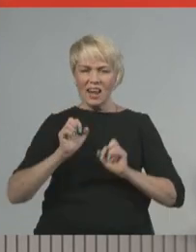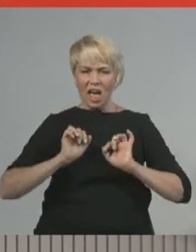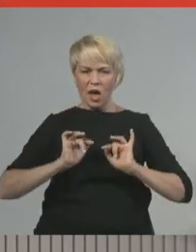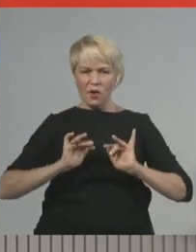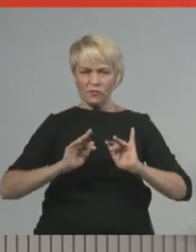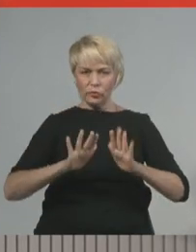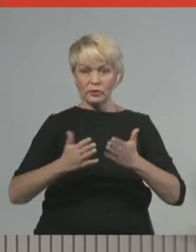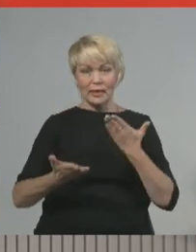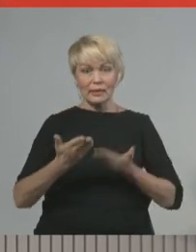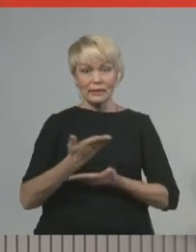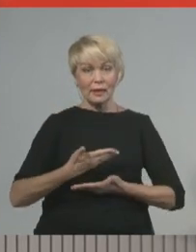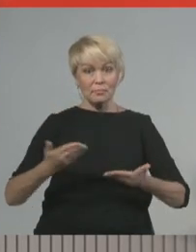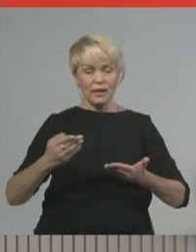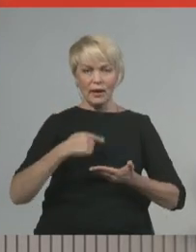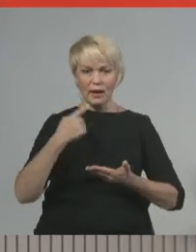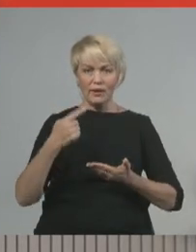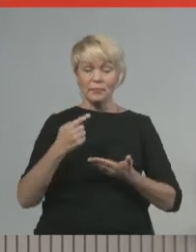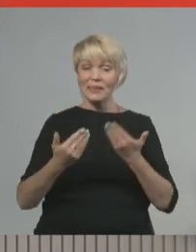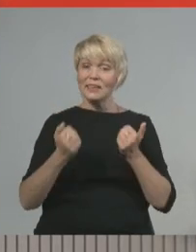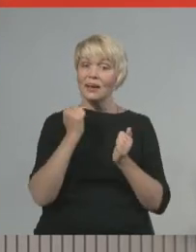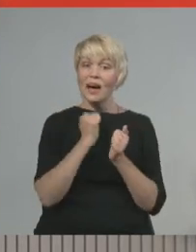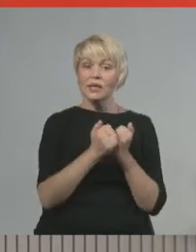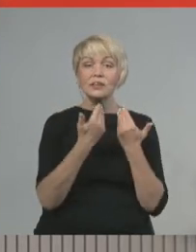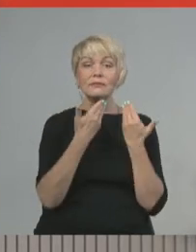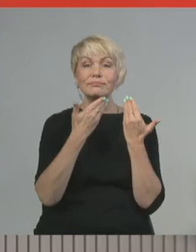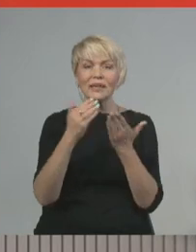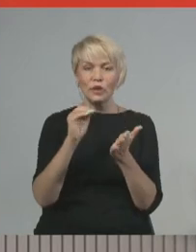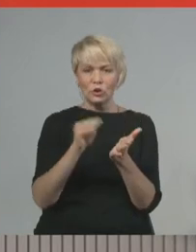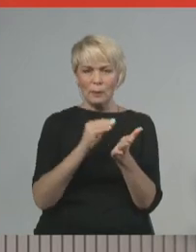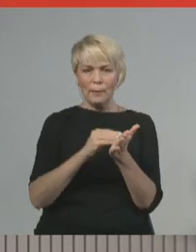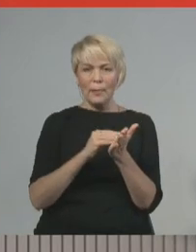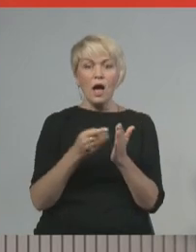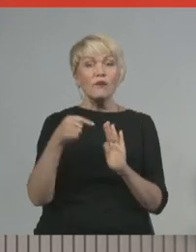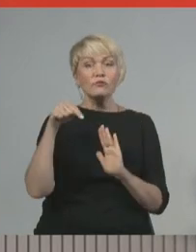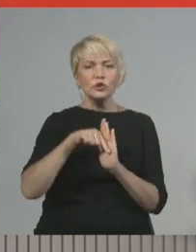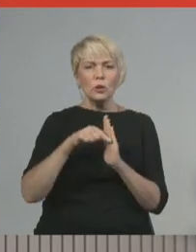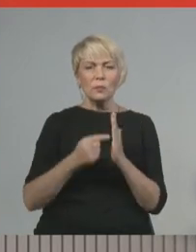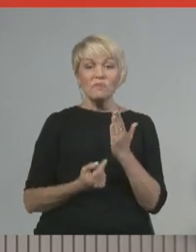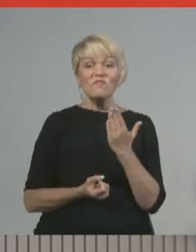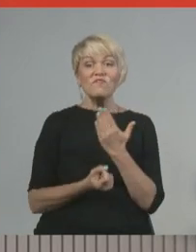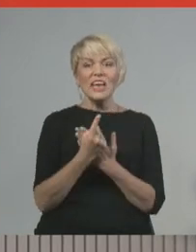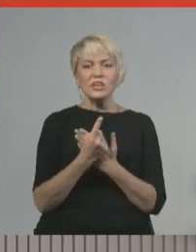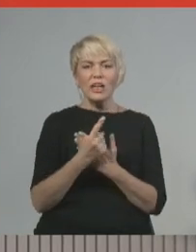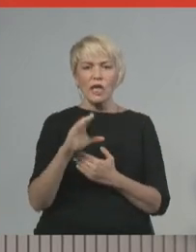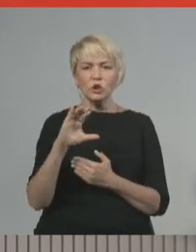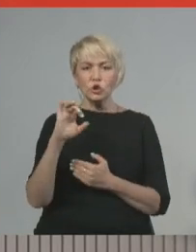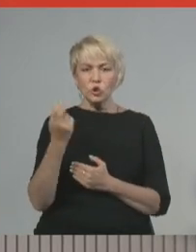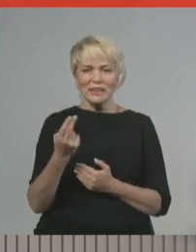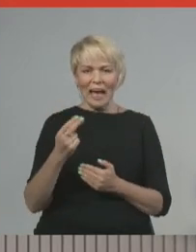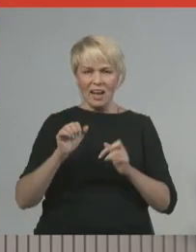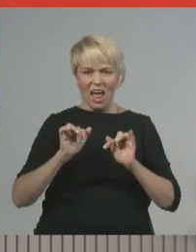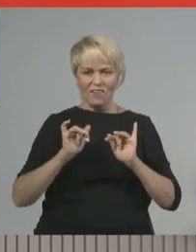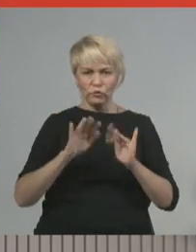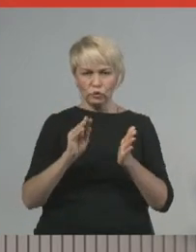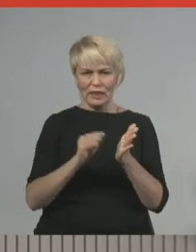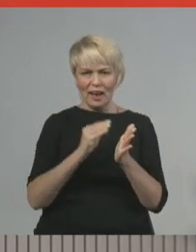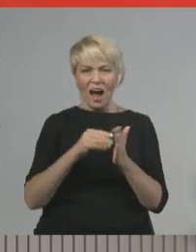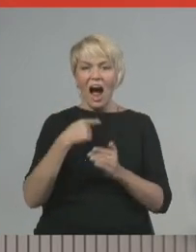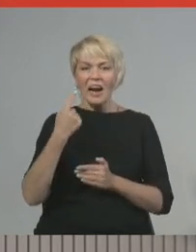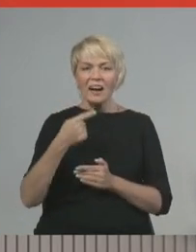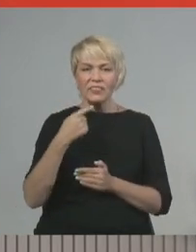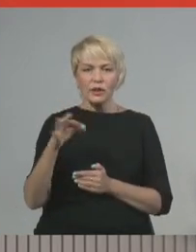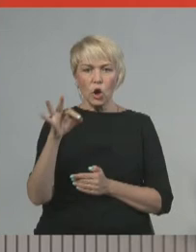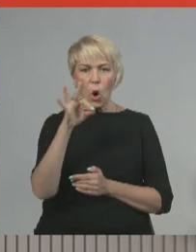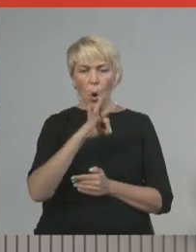our social function if we say that each journalist if journalists asked what is the social function of journalism is just